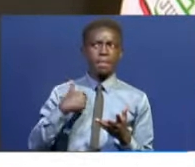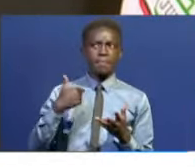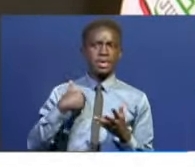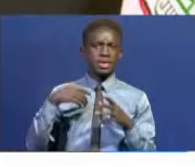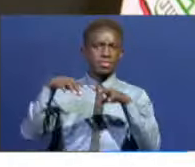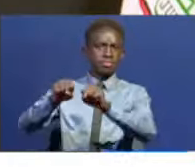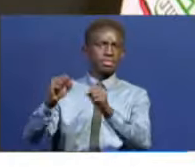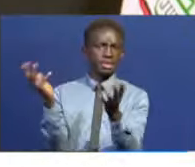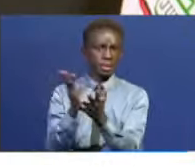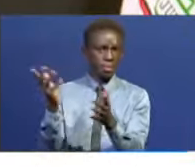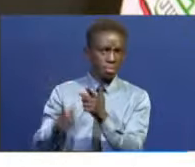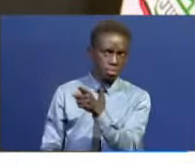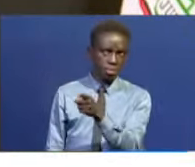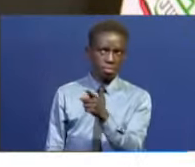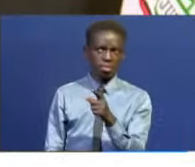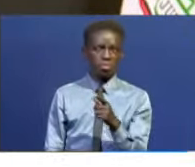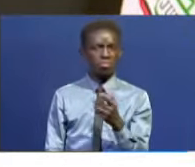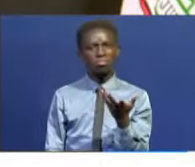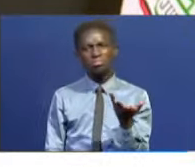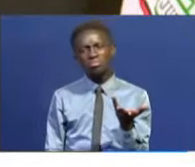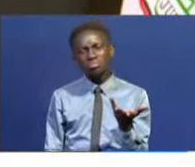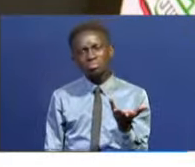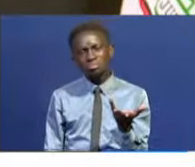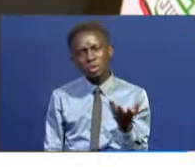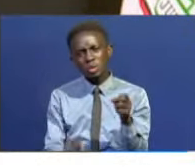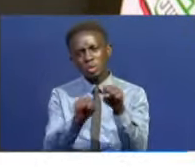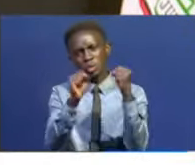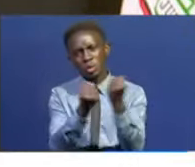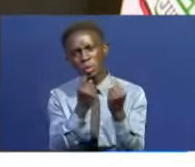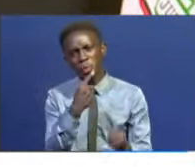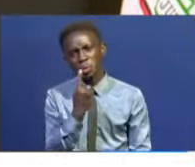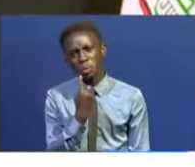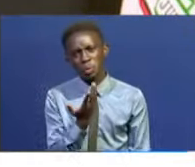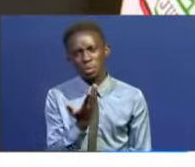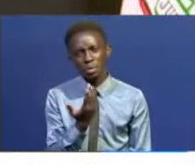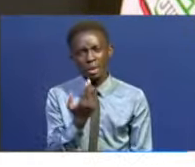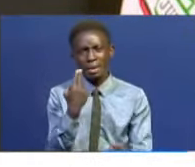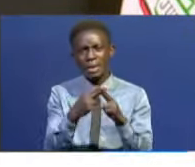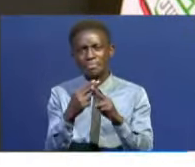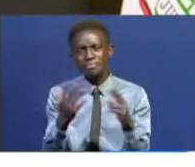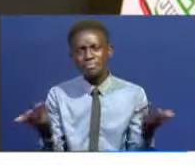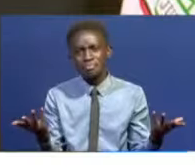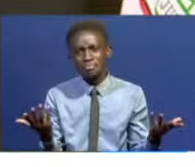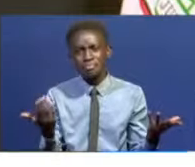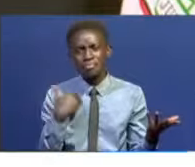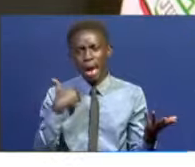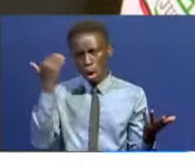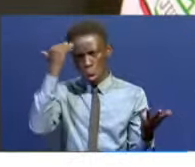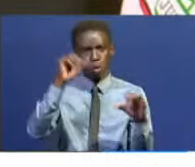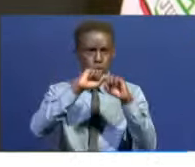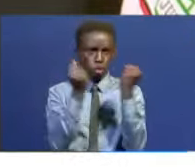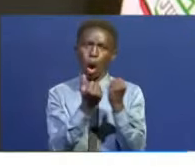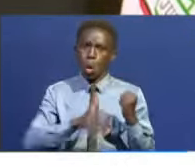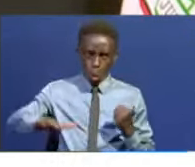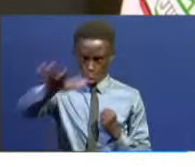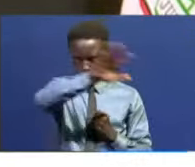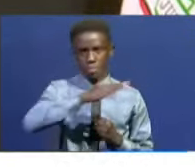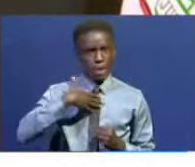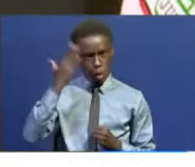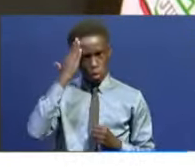false. I should be told which society by name because I know all the societies. I know all the farmers by name.